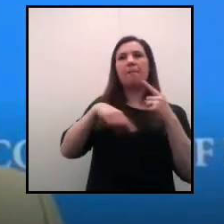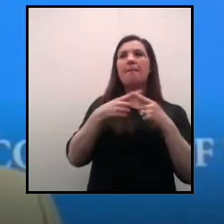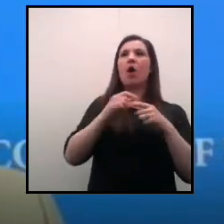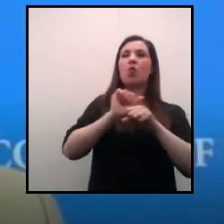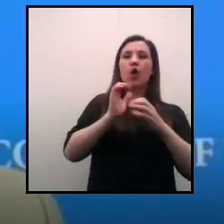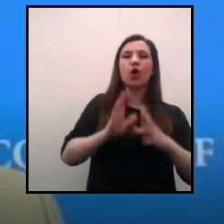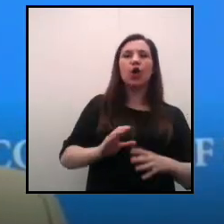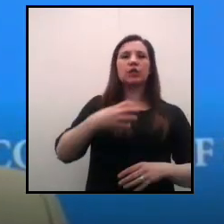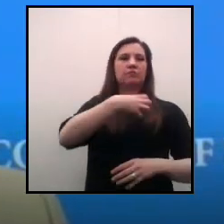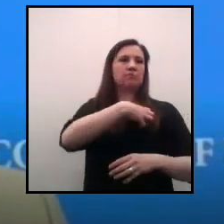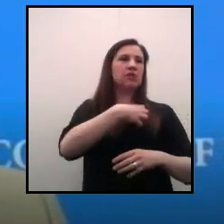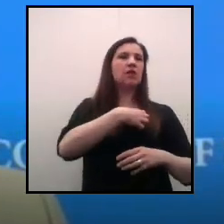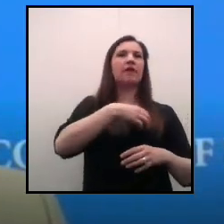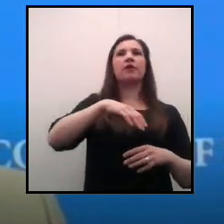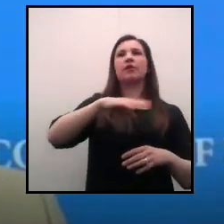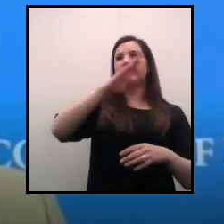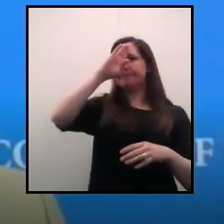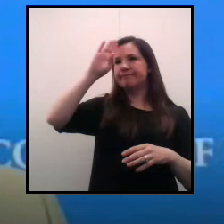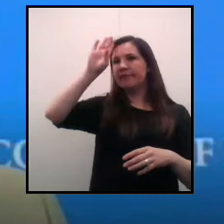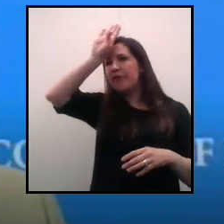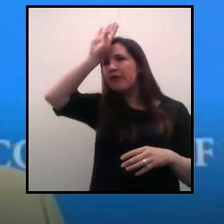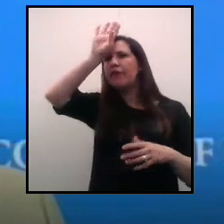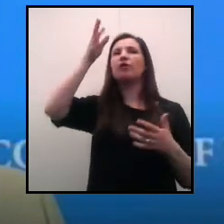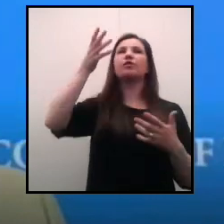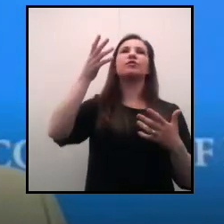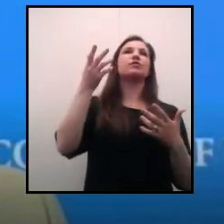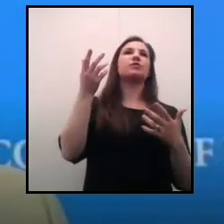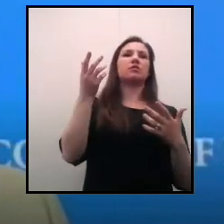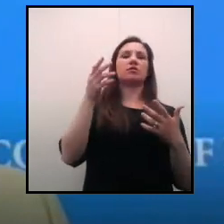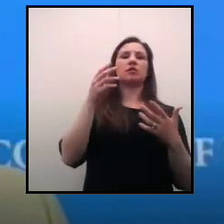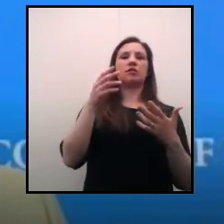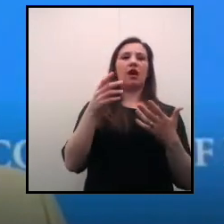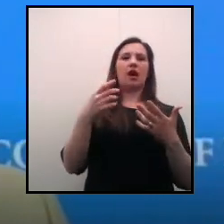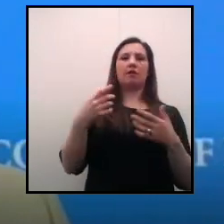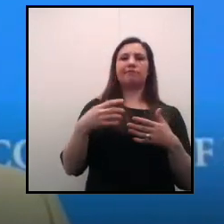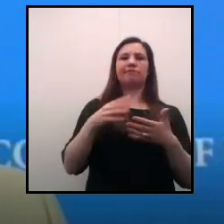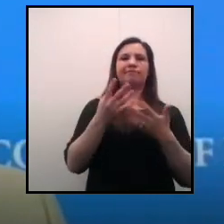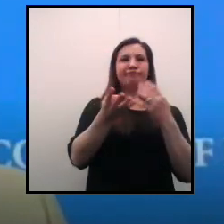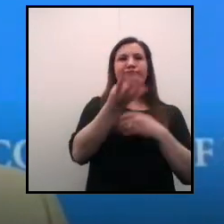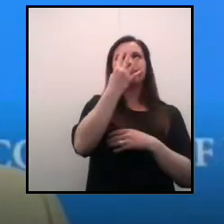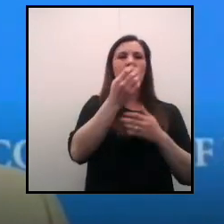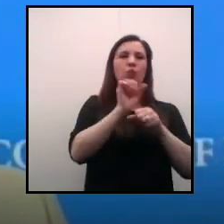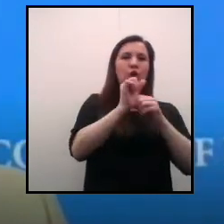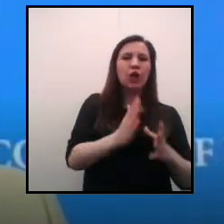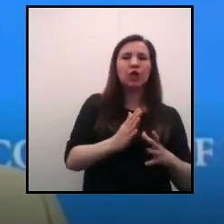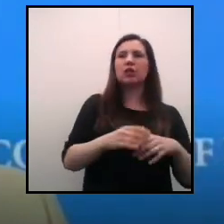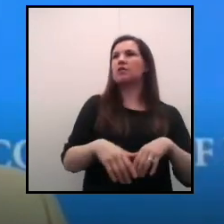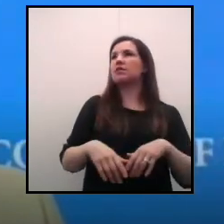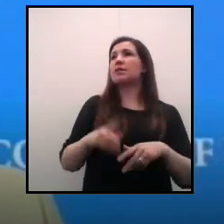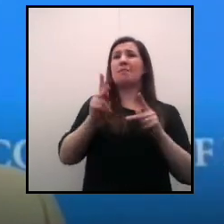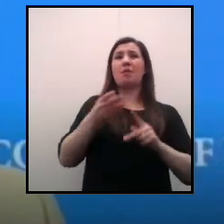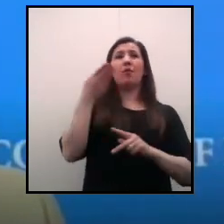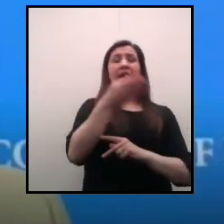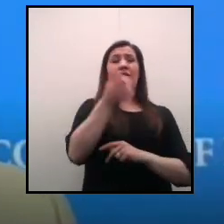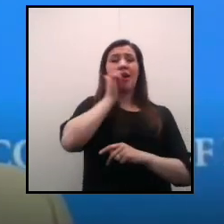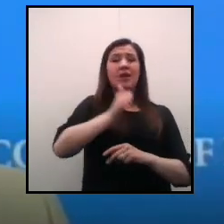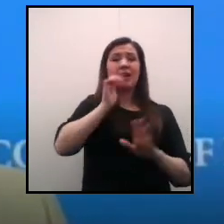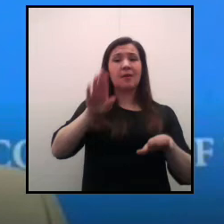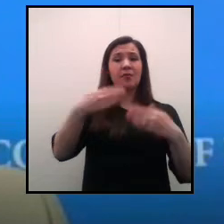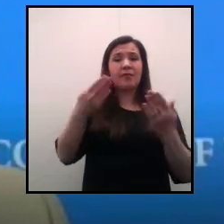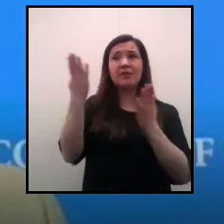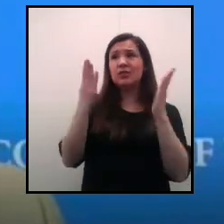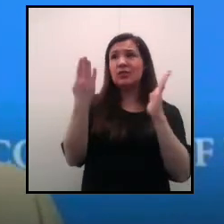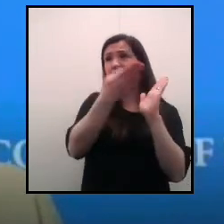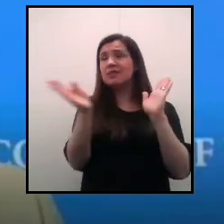police officers and our firefighters and the corrections officers and the individuals that are there every day providing services